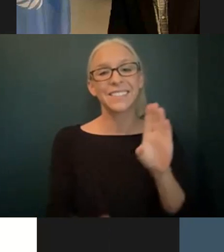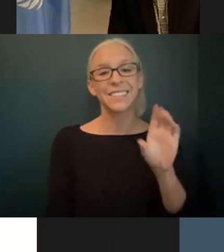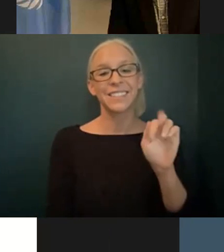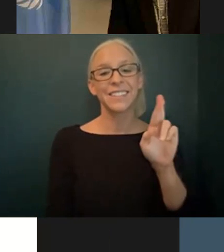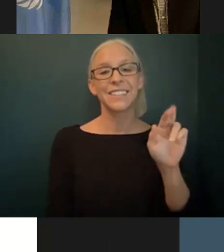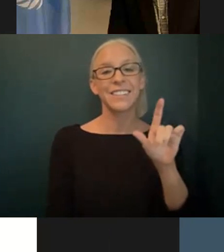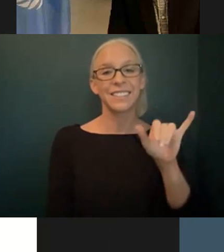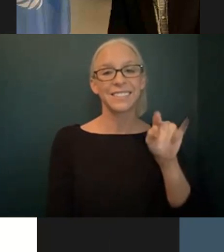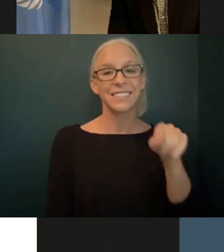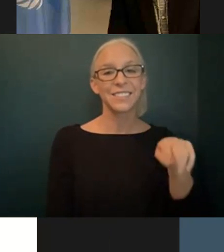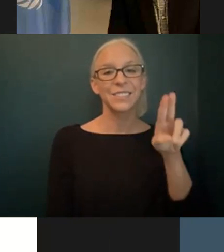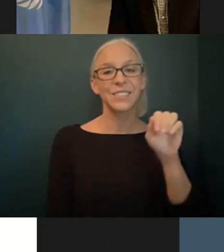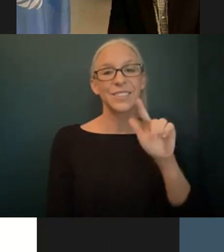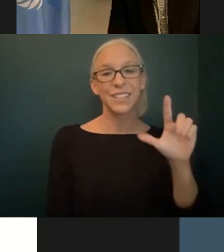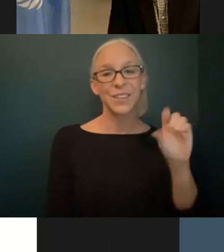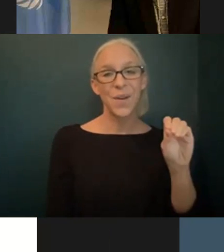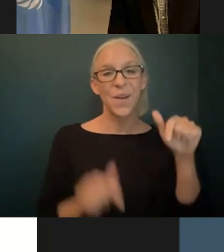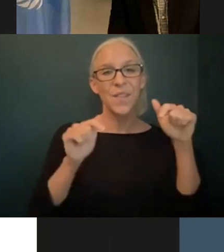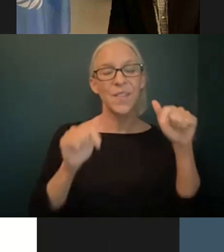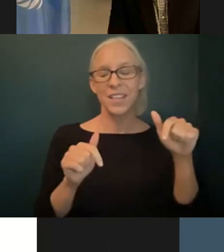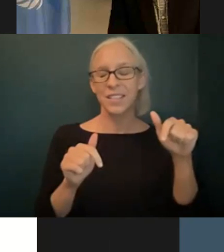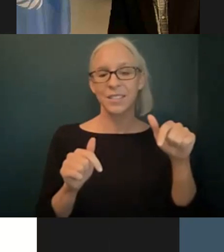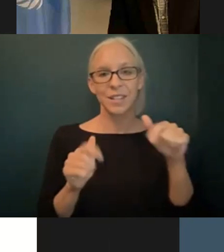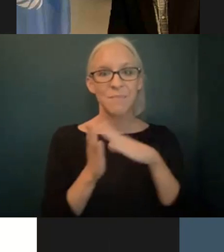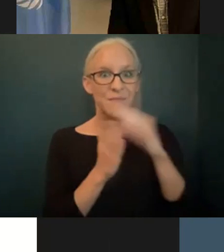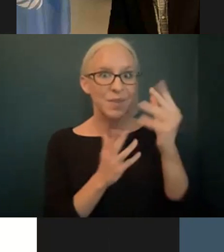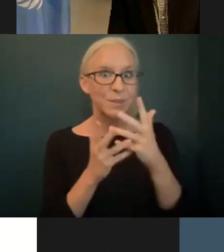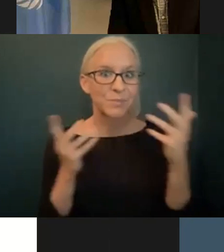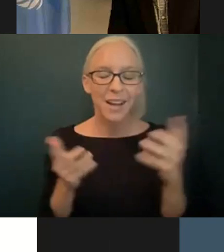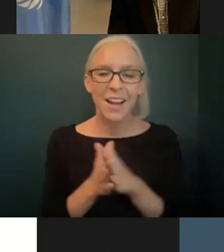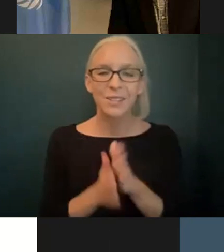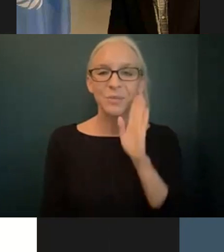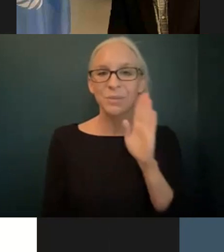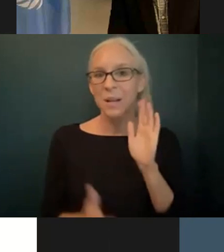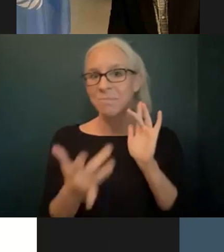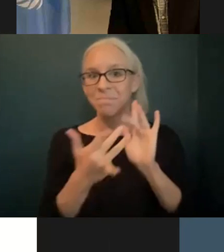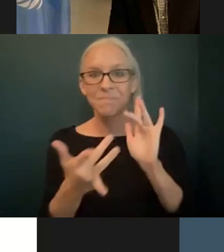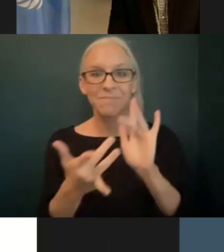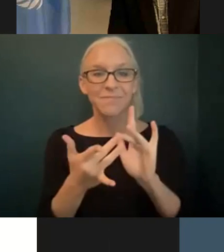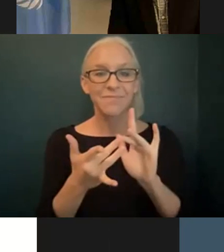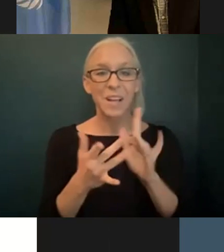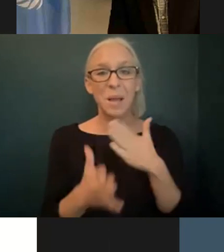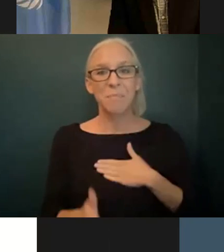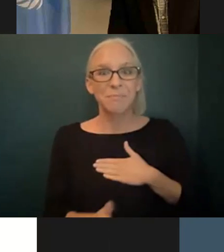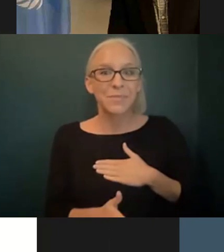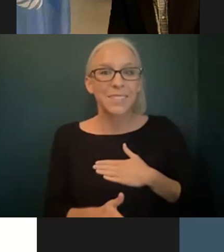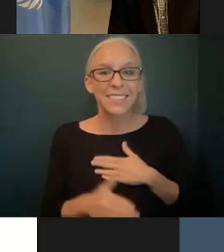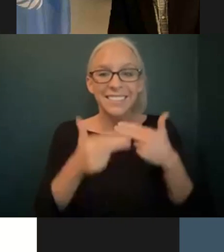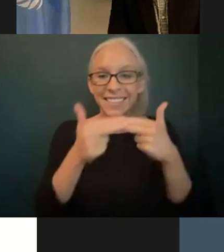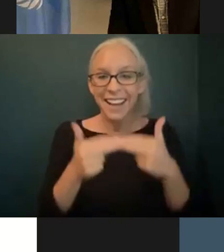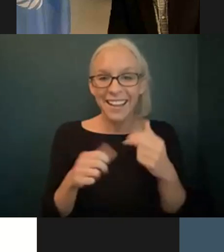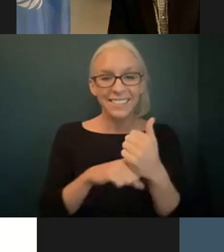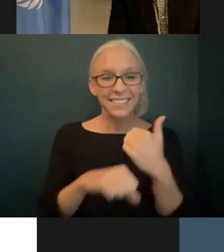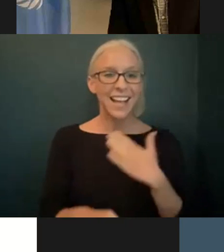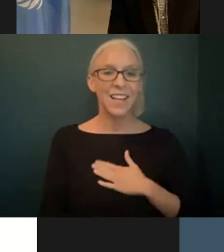was super informative, and we will definitely keep in touch with you. I would love to receive those slides. And that was a big